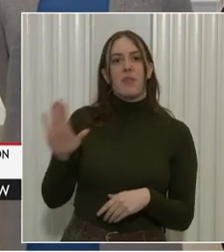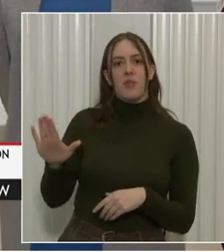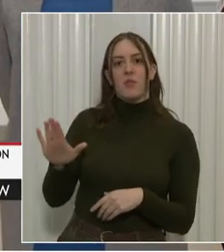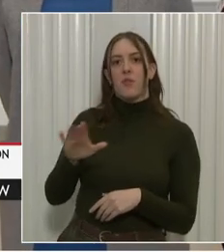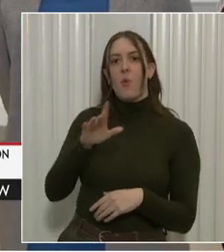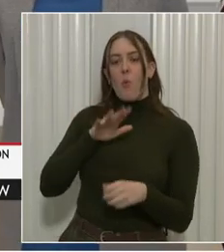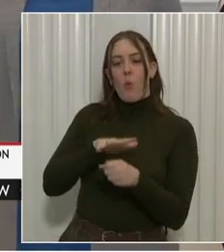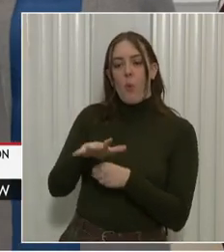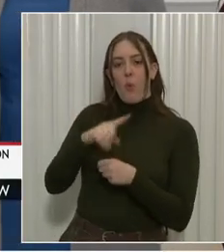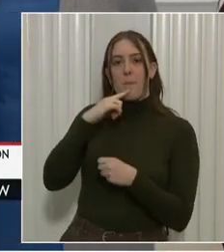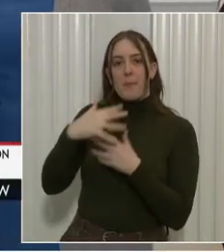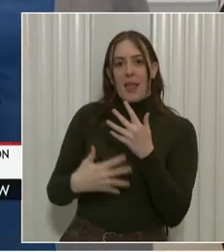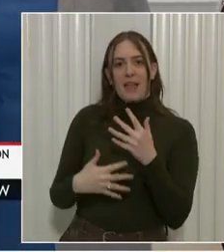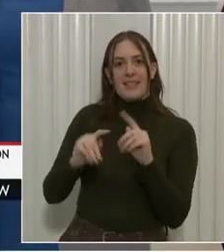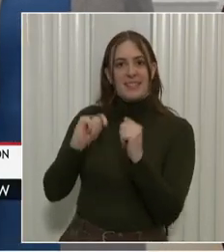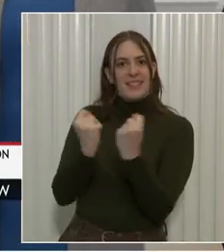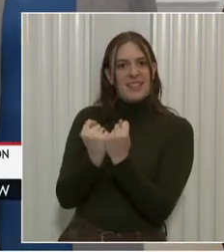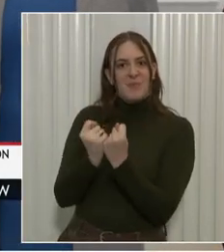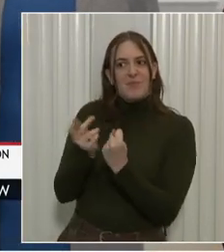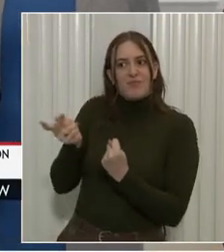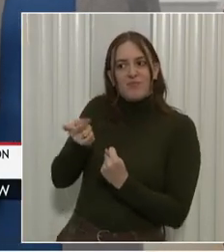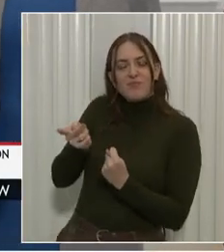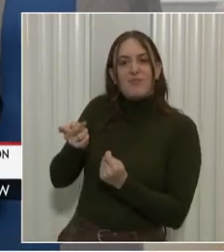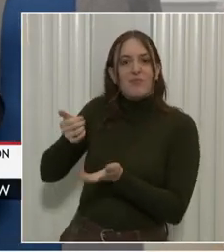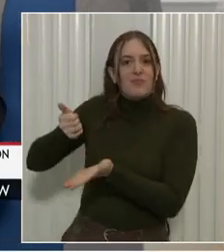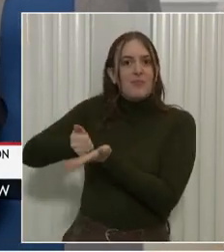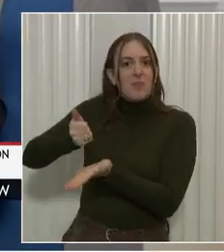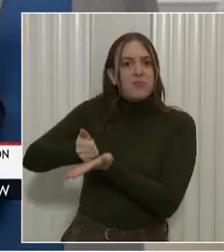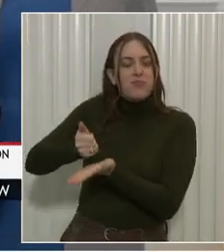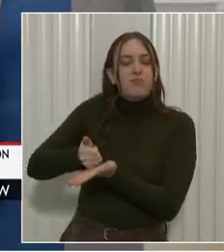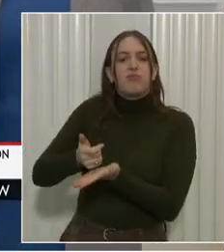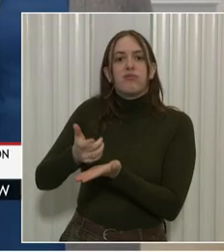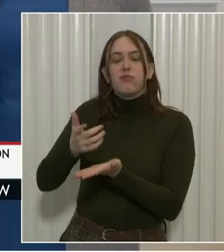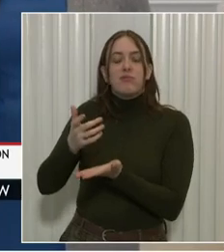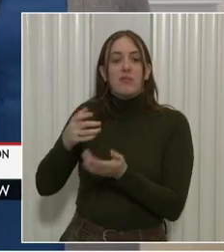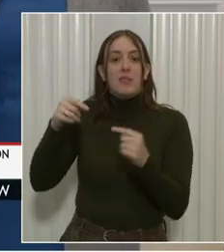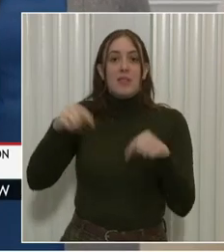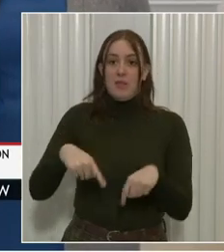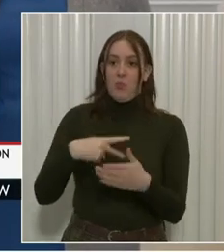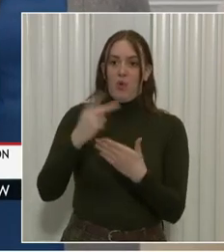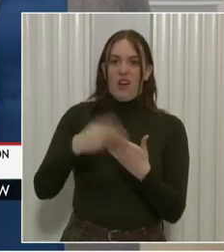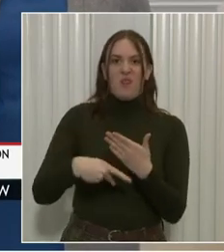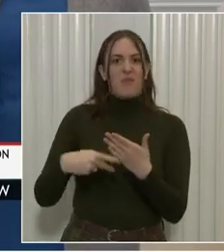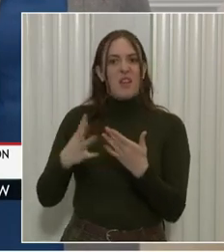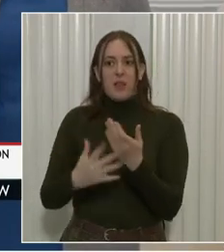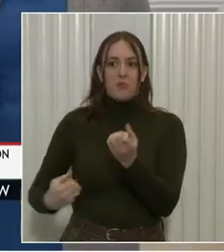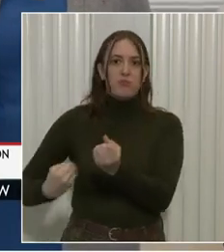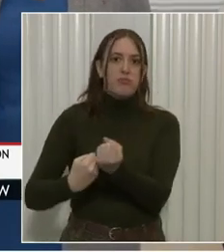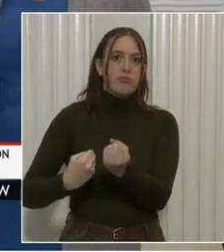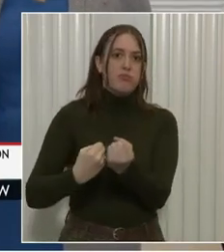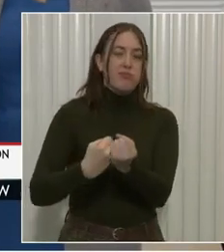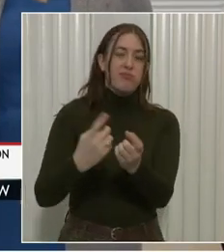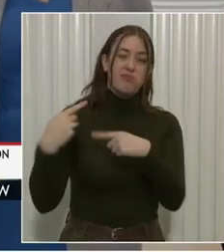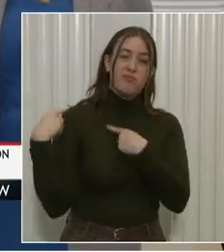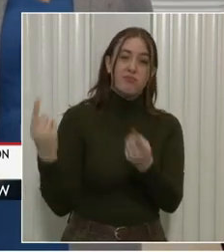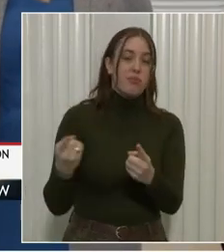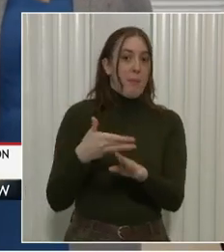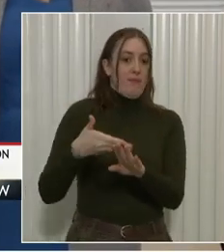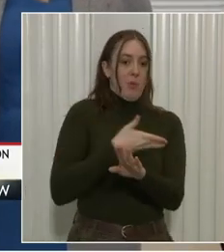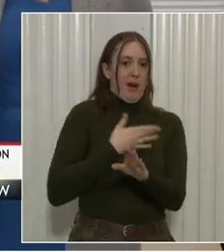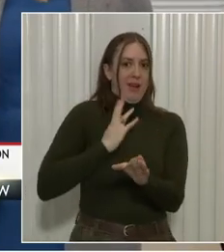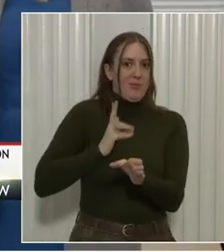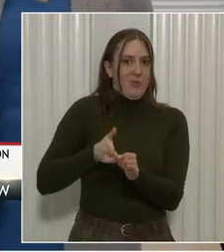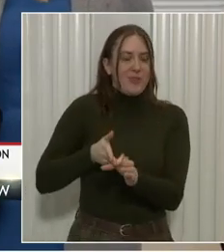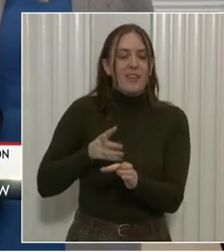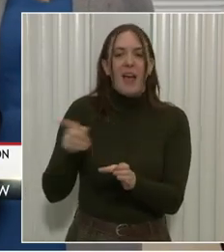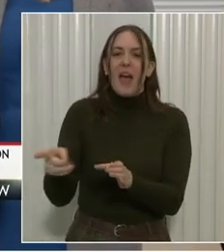O'Byrne, who were both pivotal in getting this project off the ground long before I came to DC, organizing the training for all of our personnel,